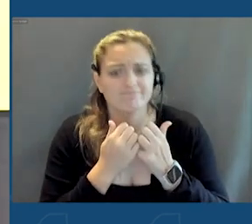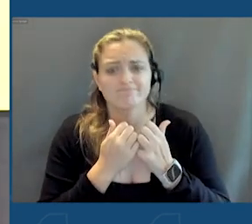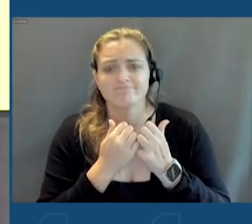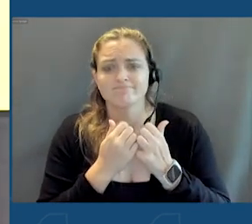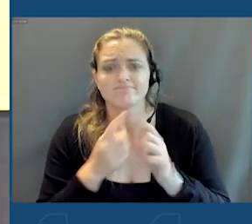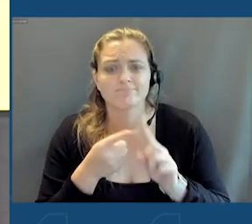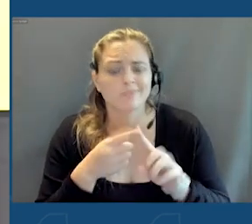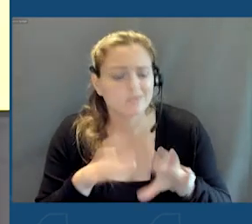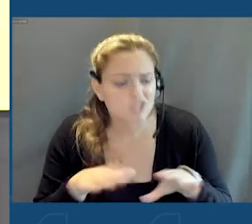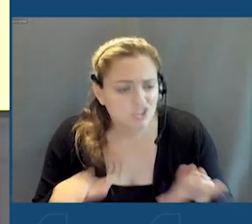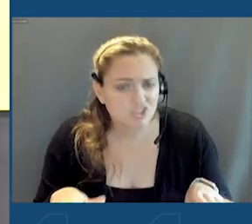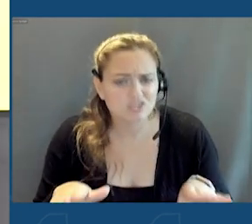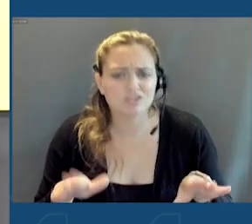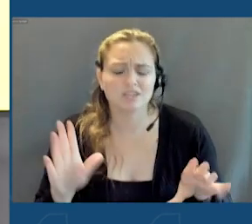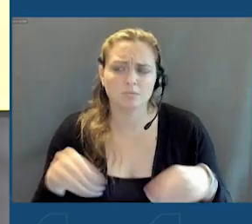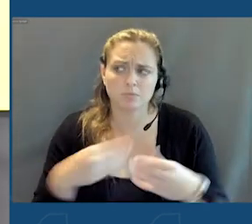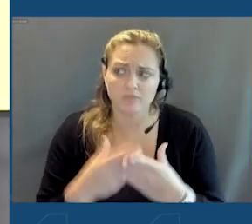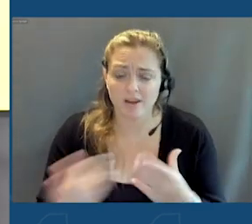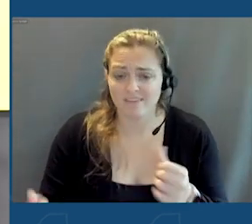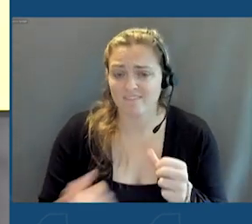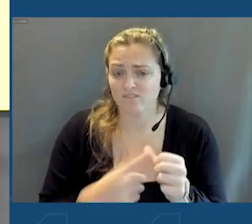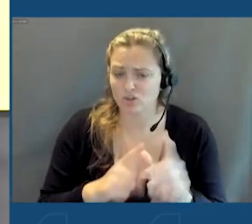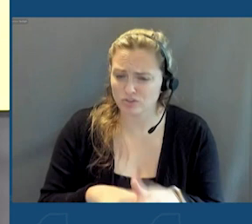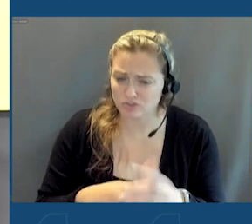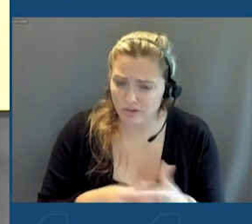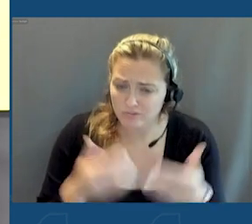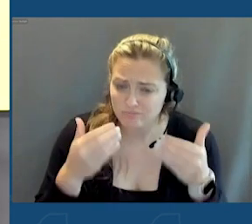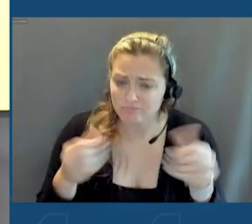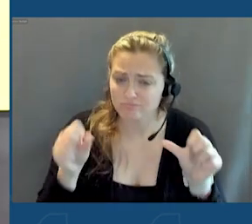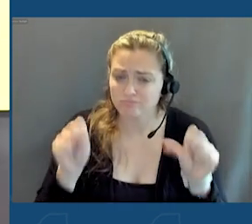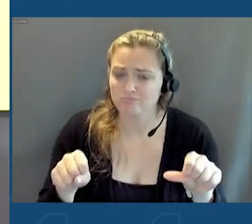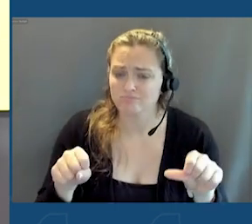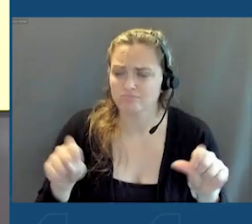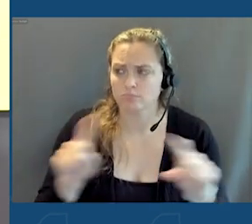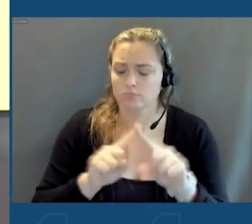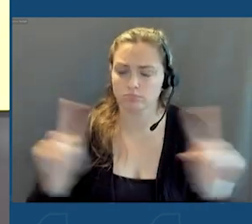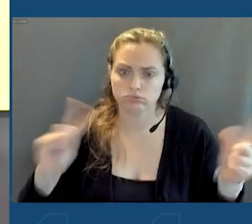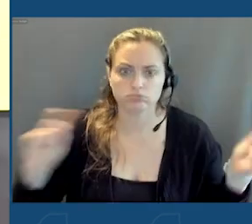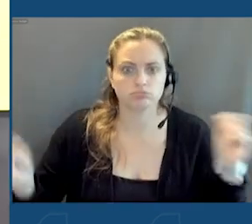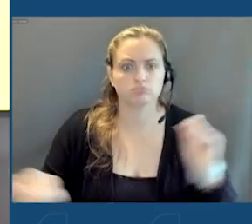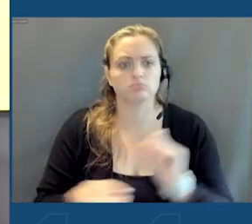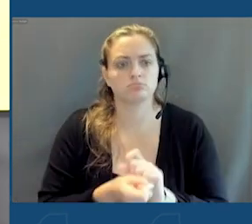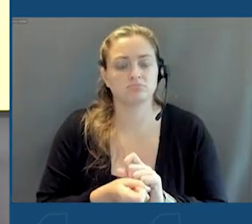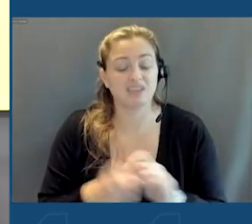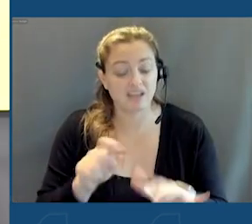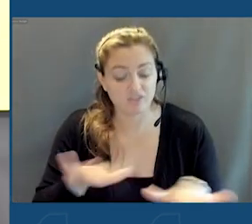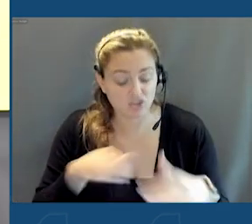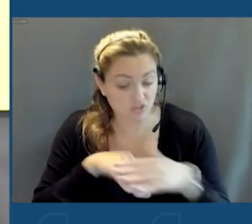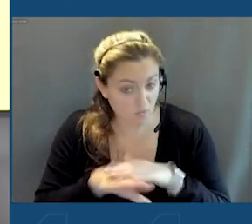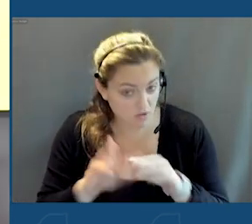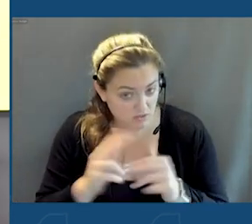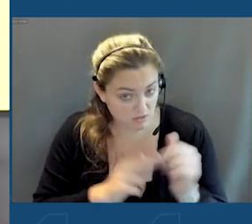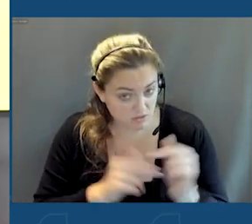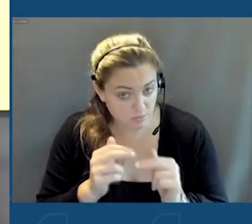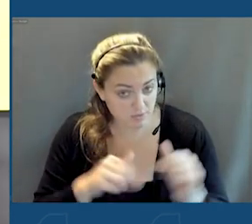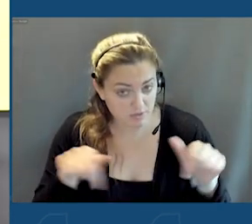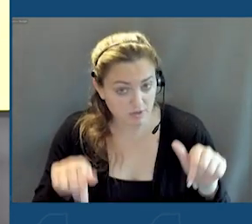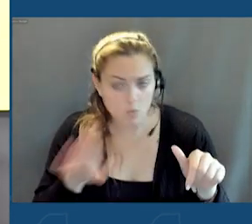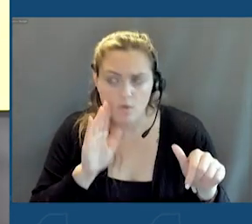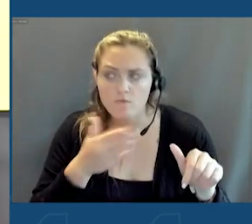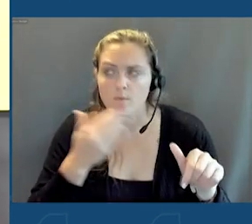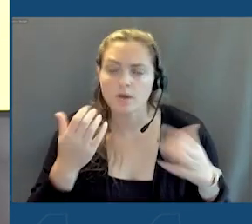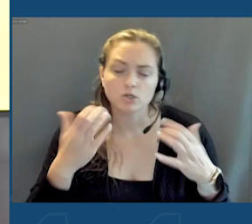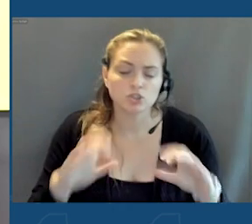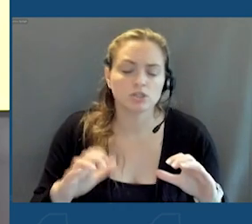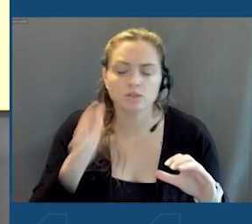our children, to give them that first start, and what a difference it's making. I'm telling you right now, every child who walks this door is going to have a better shot